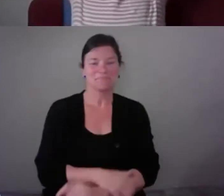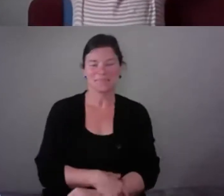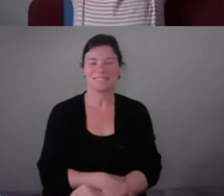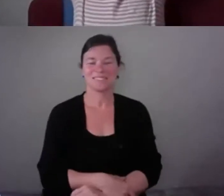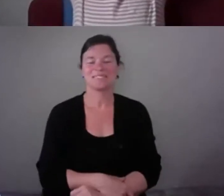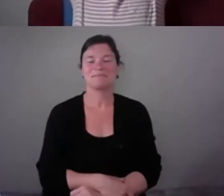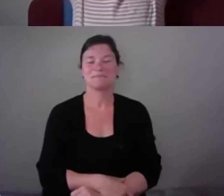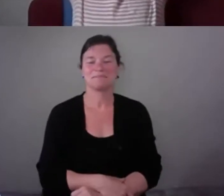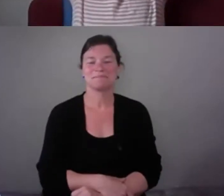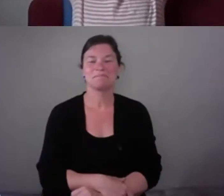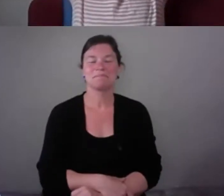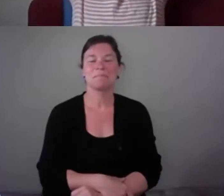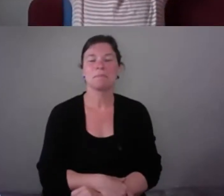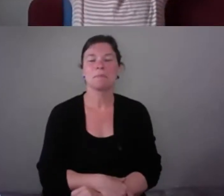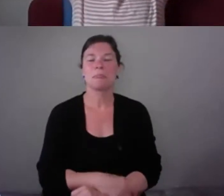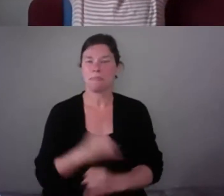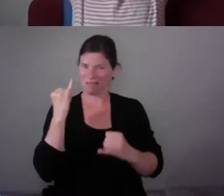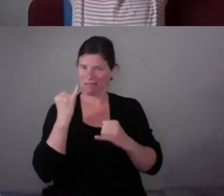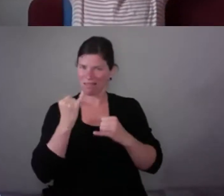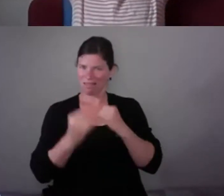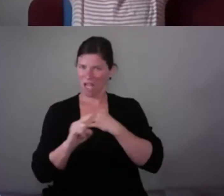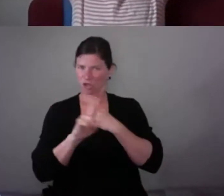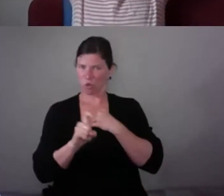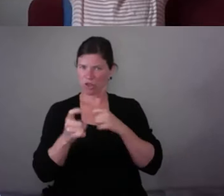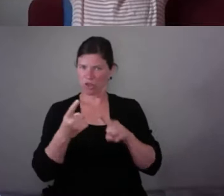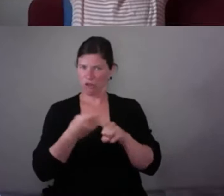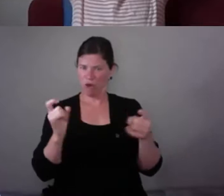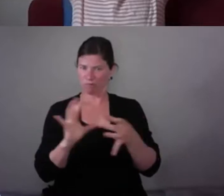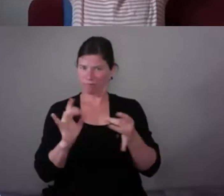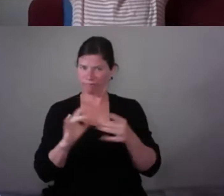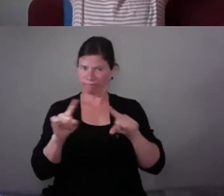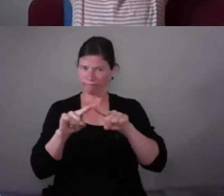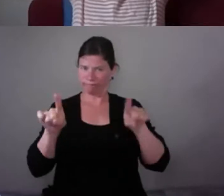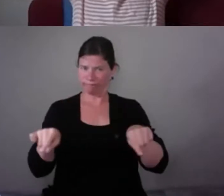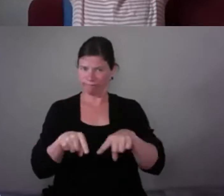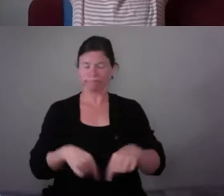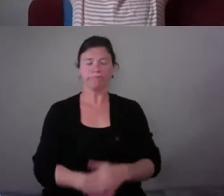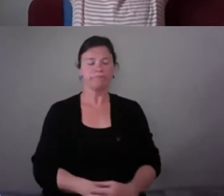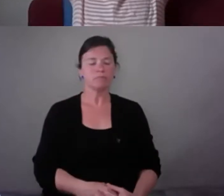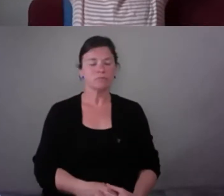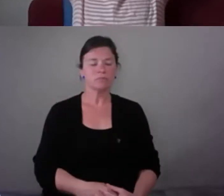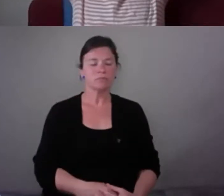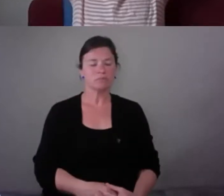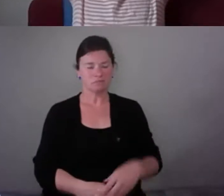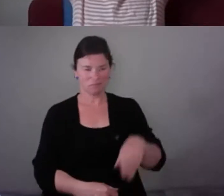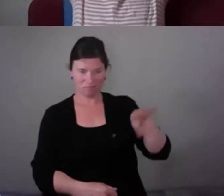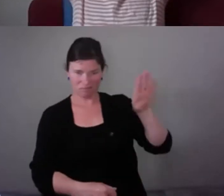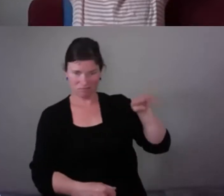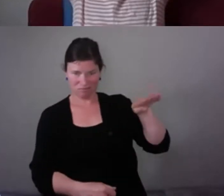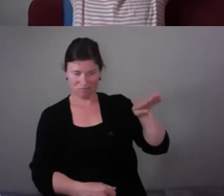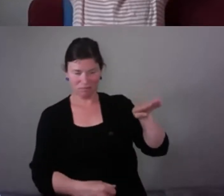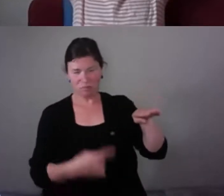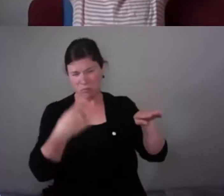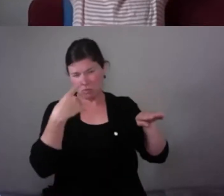Okay, so this is the last question we're going to take from the audience, Micah. You tell us how your parents